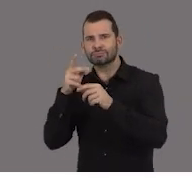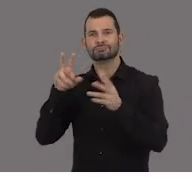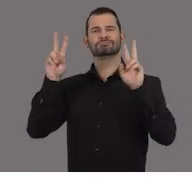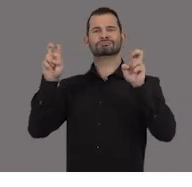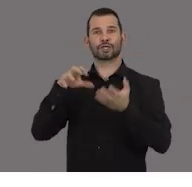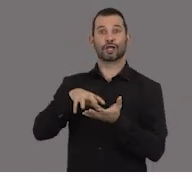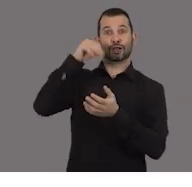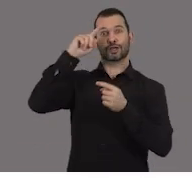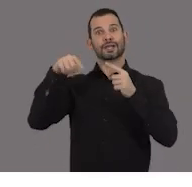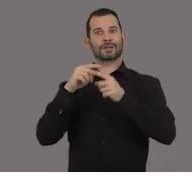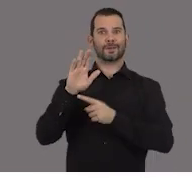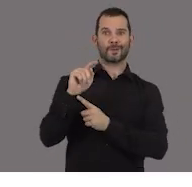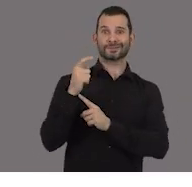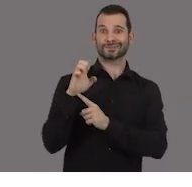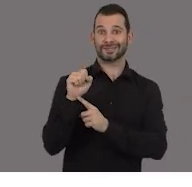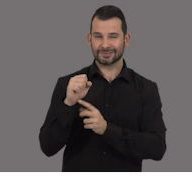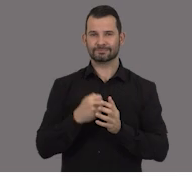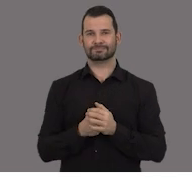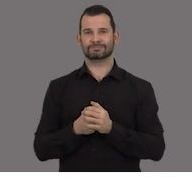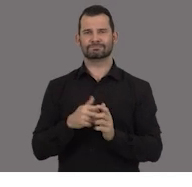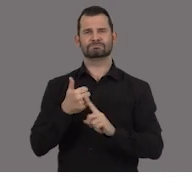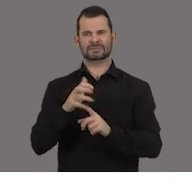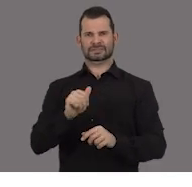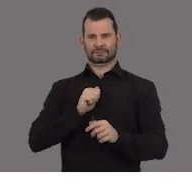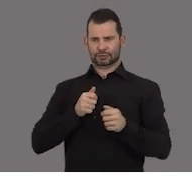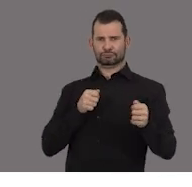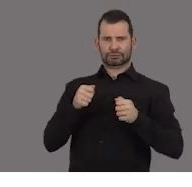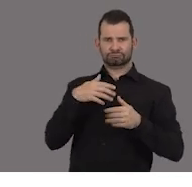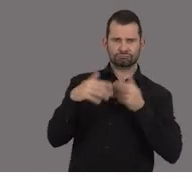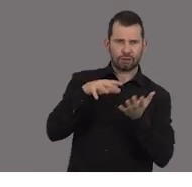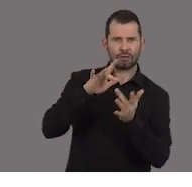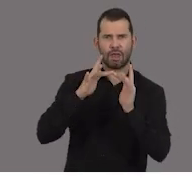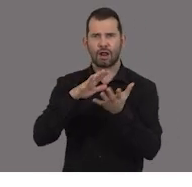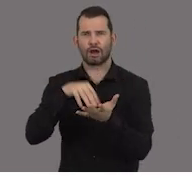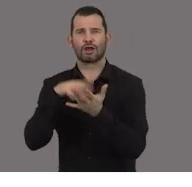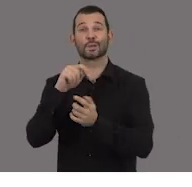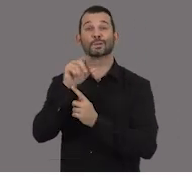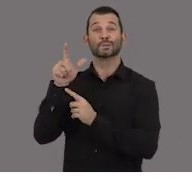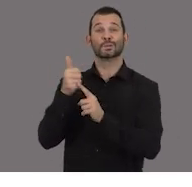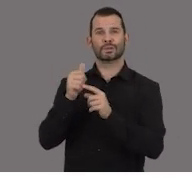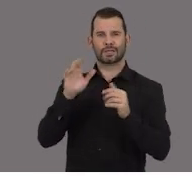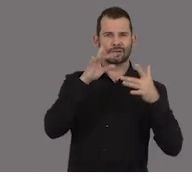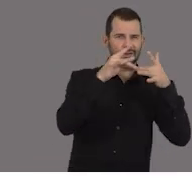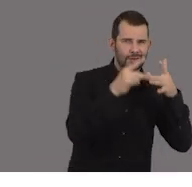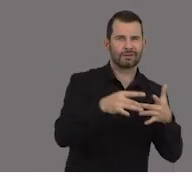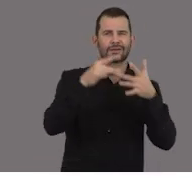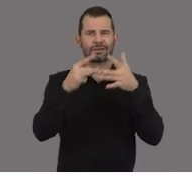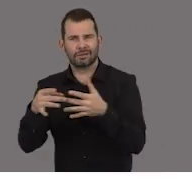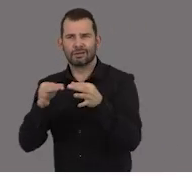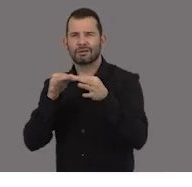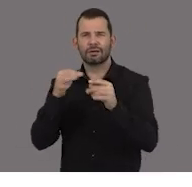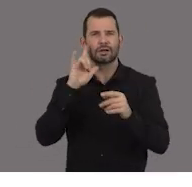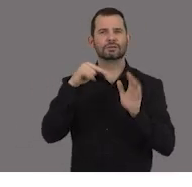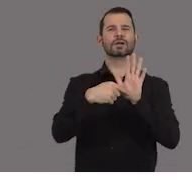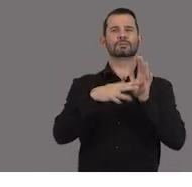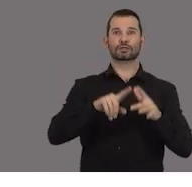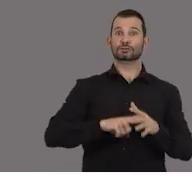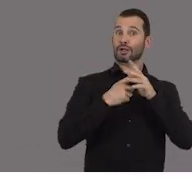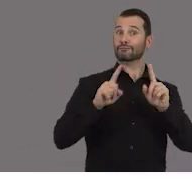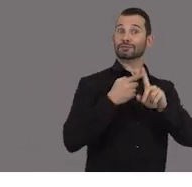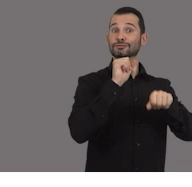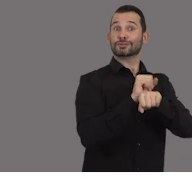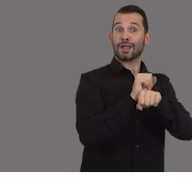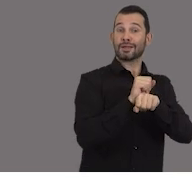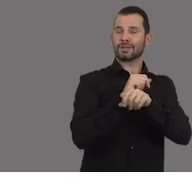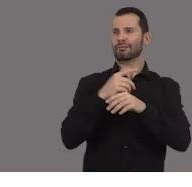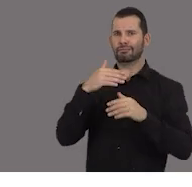called Learn About Your Taxes. It's a self-directed online learning tool that takes you through starting your first